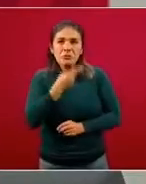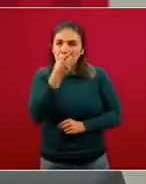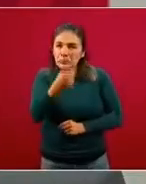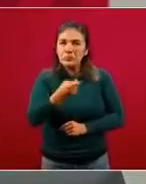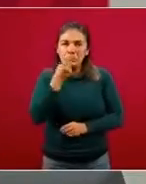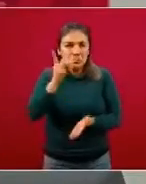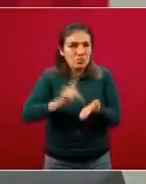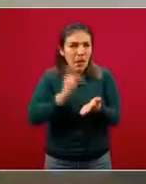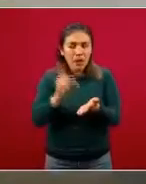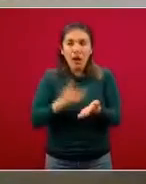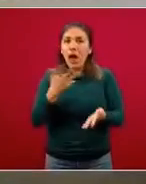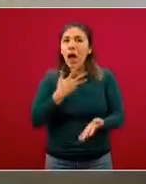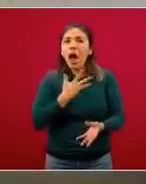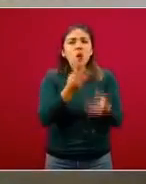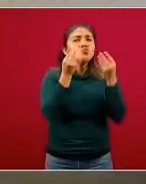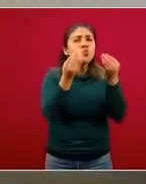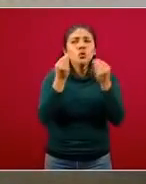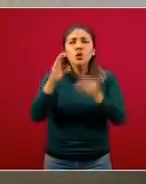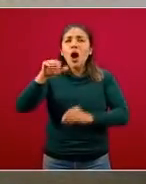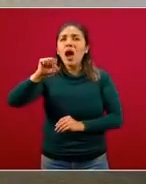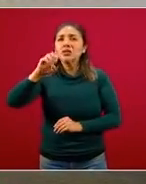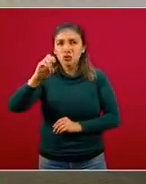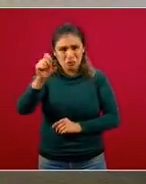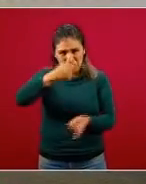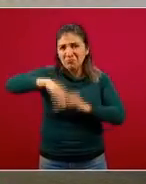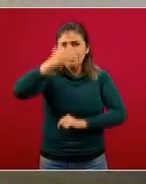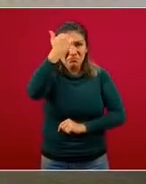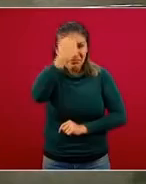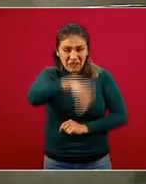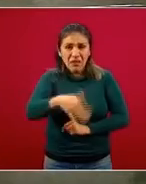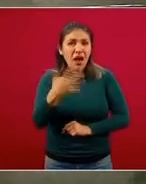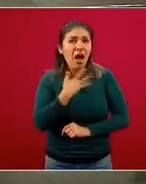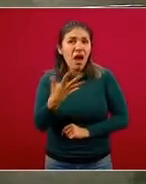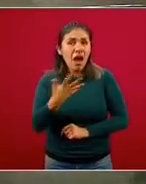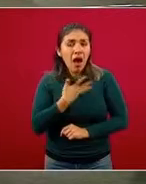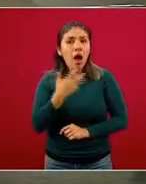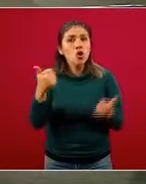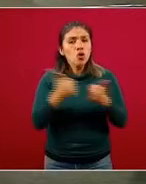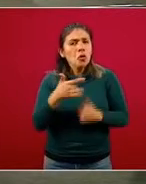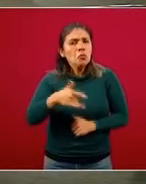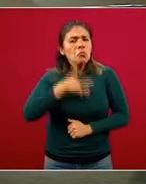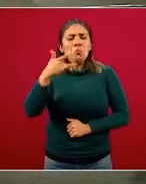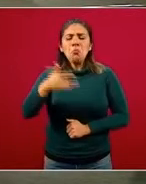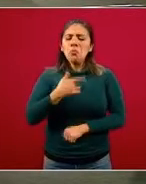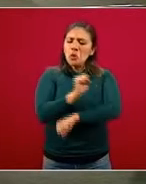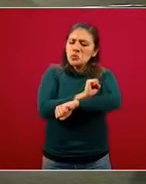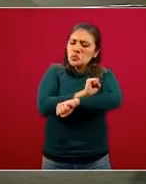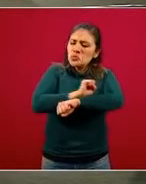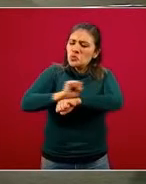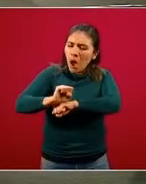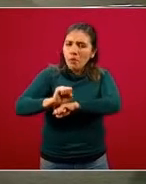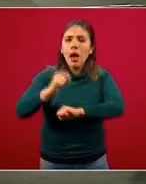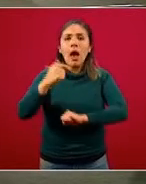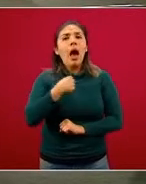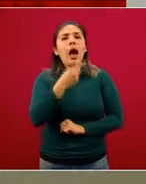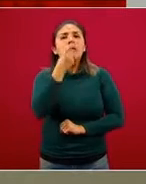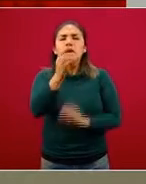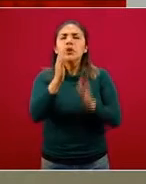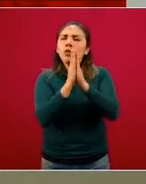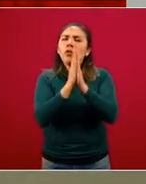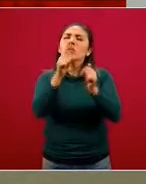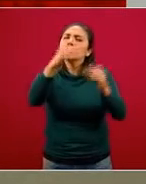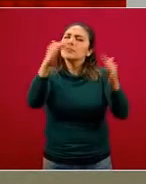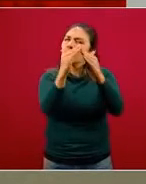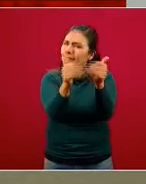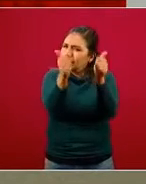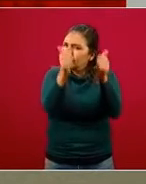cases, día, and tenemos we una gran talk about cantidad this de casos, basically lo every sabemos muy day, bien, we de have a casos con large number síntomas of leves a cases quienes with les hemos light pedido quédate en symptoms.